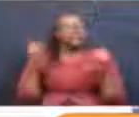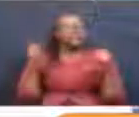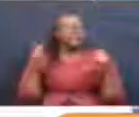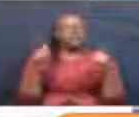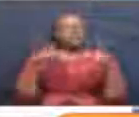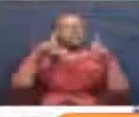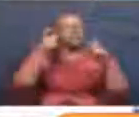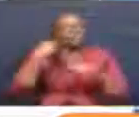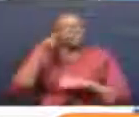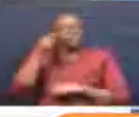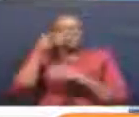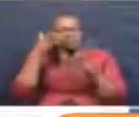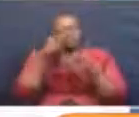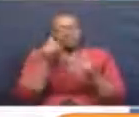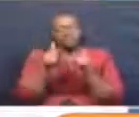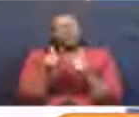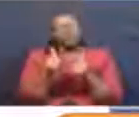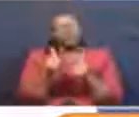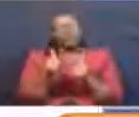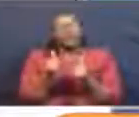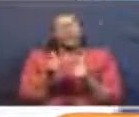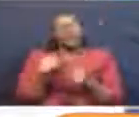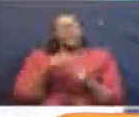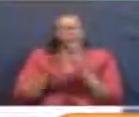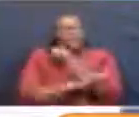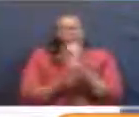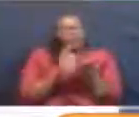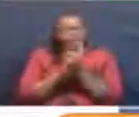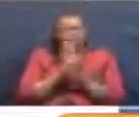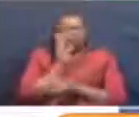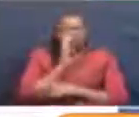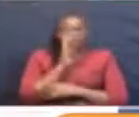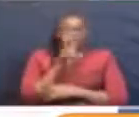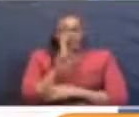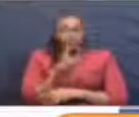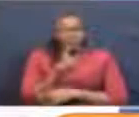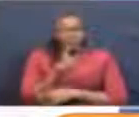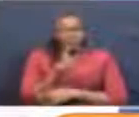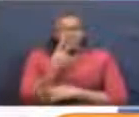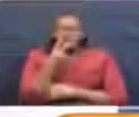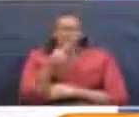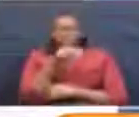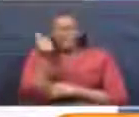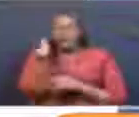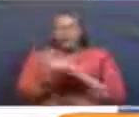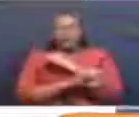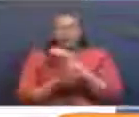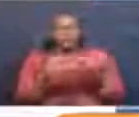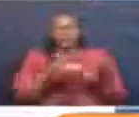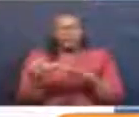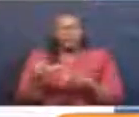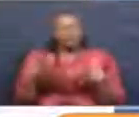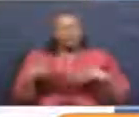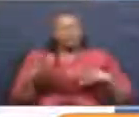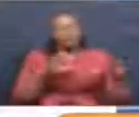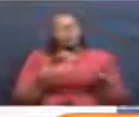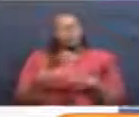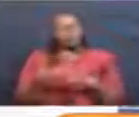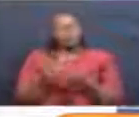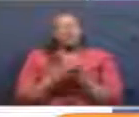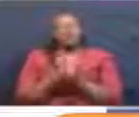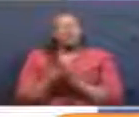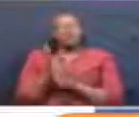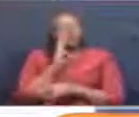bigger picture that we should be looking at as a country? A country without water? Haven't we seen countries that are suffering and people are